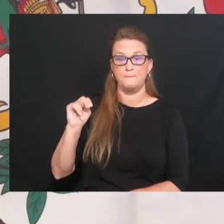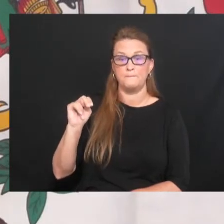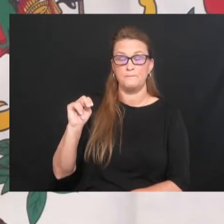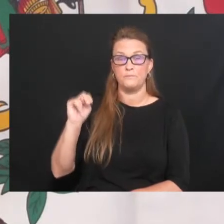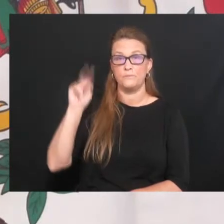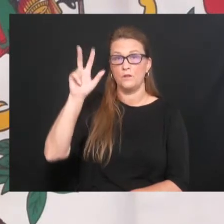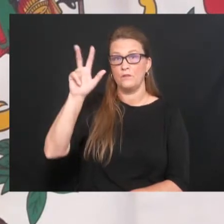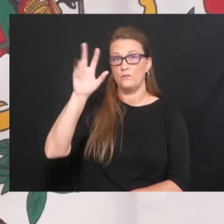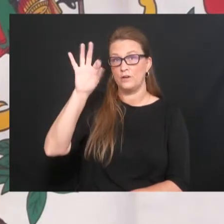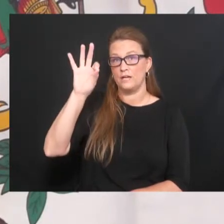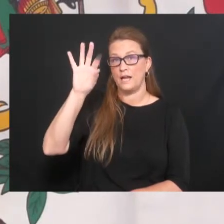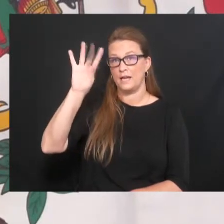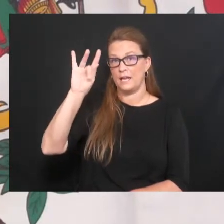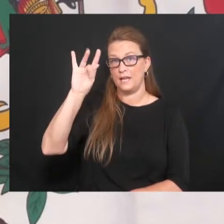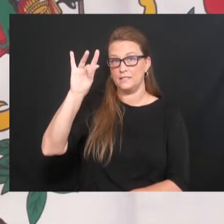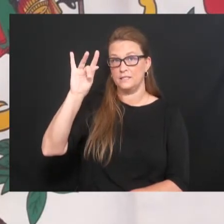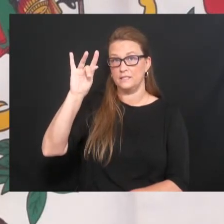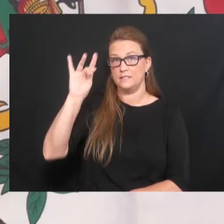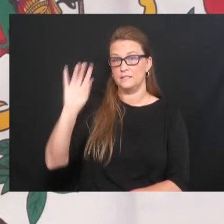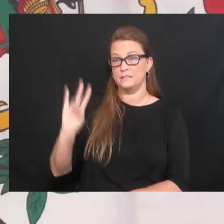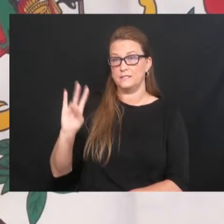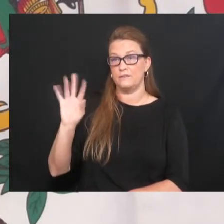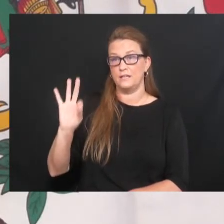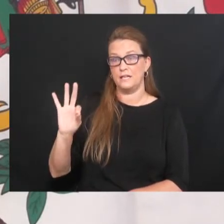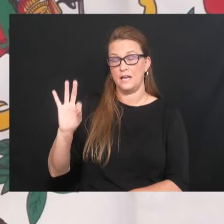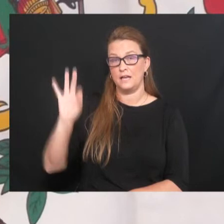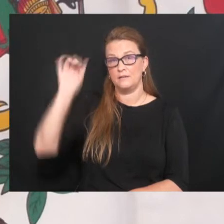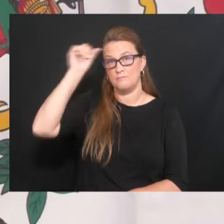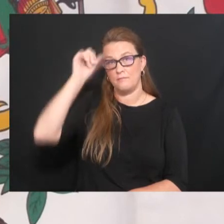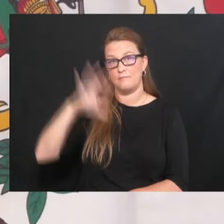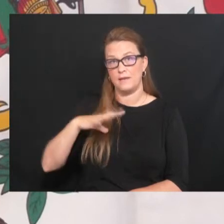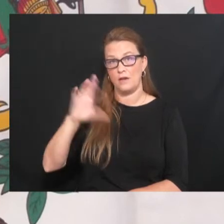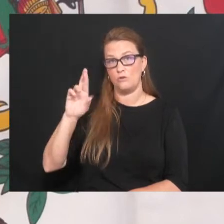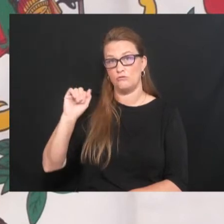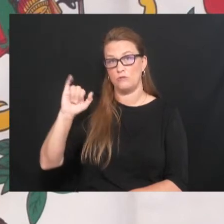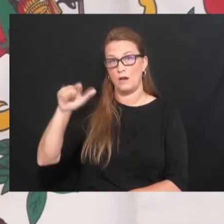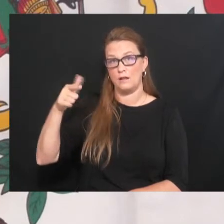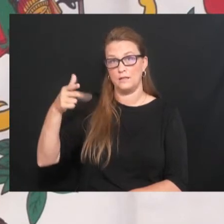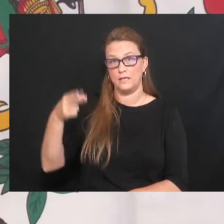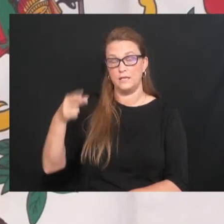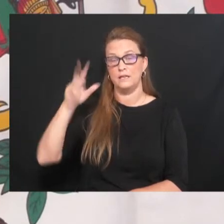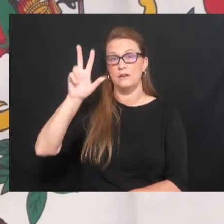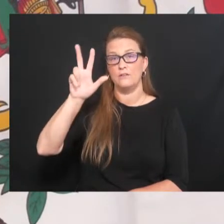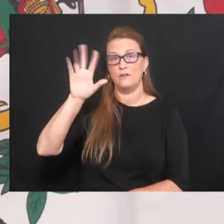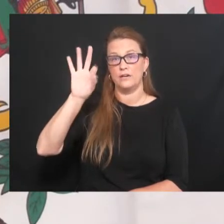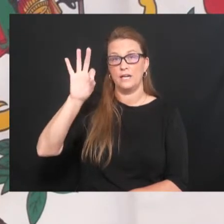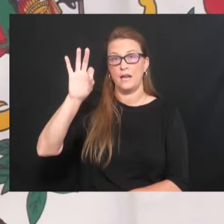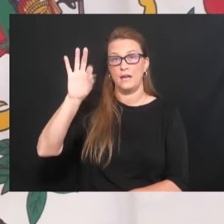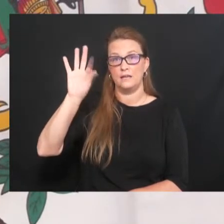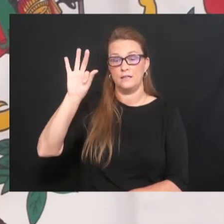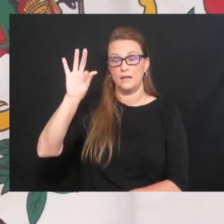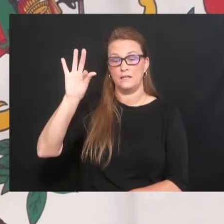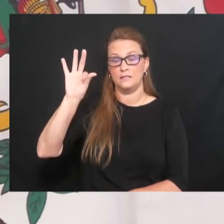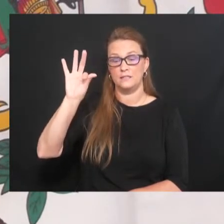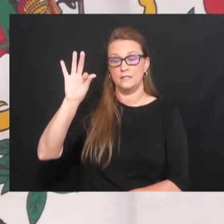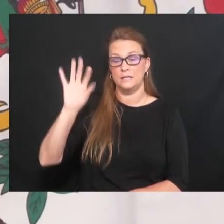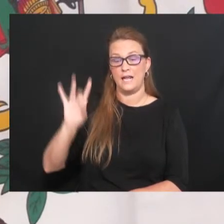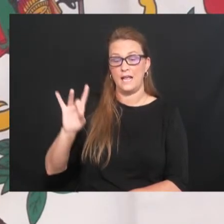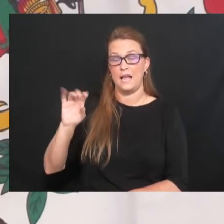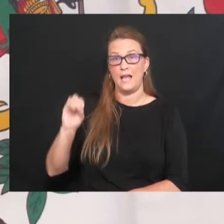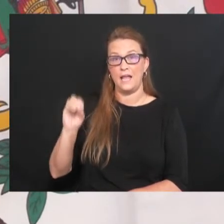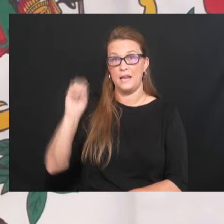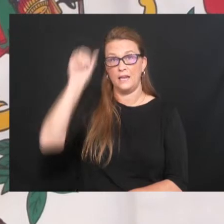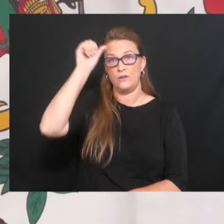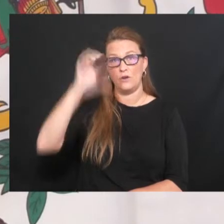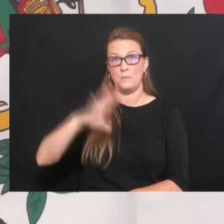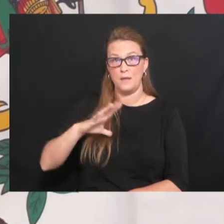The 3,918th death, a 79-year-old male from Raleigh County. The 3,919th death, an 80-year-old male